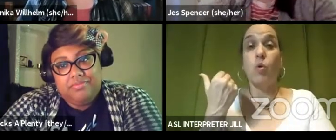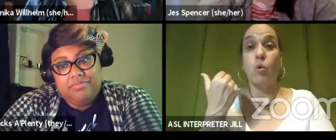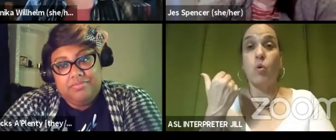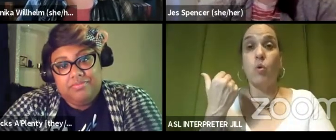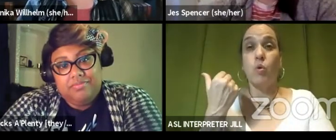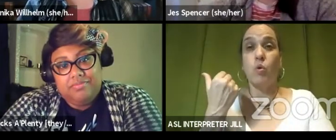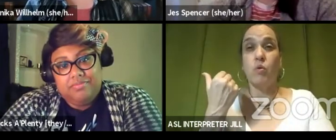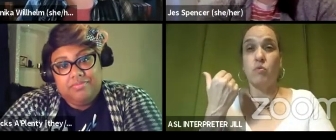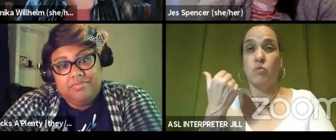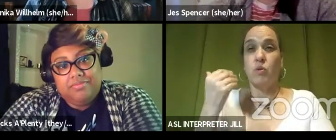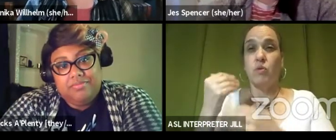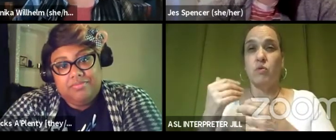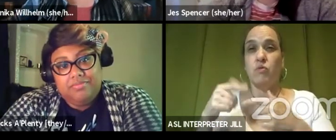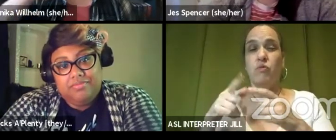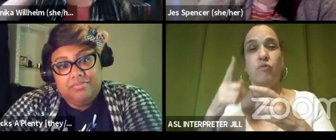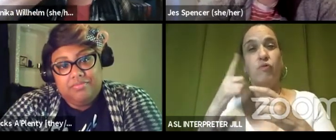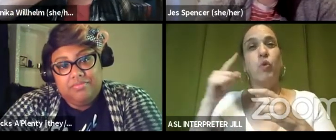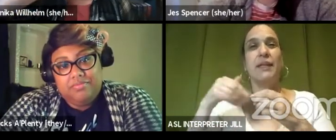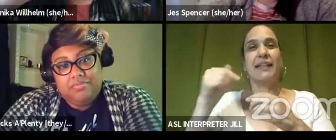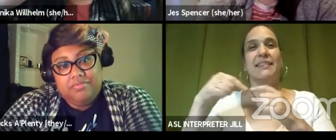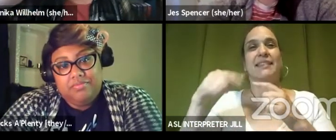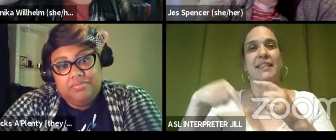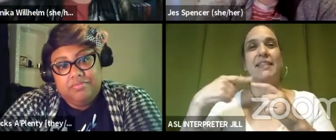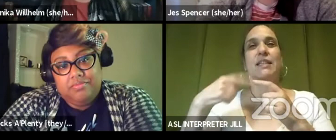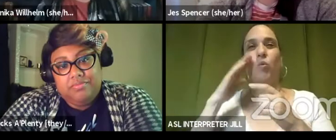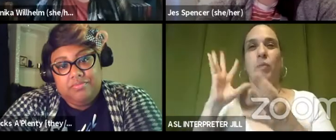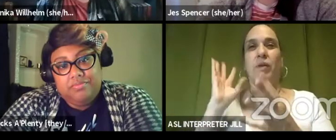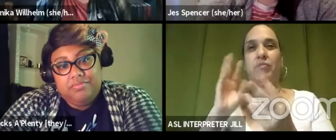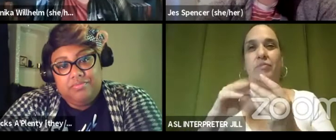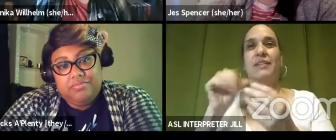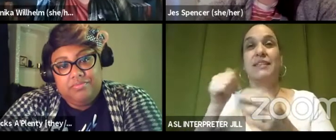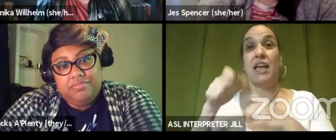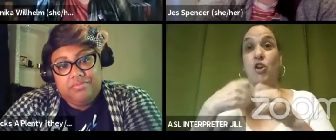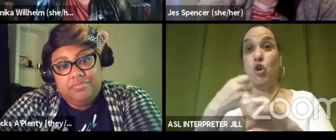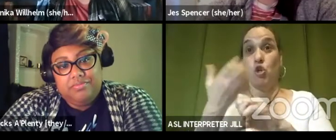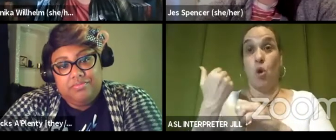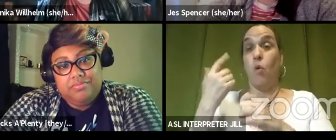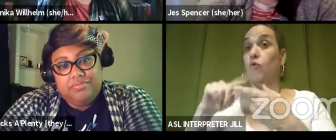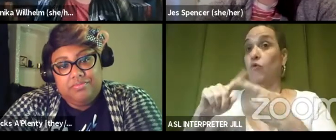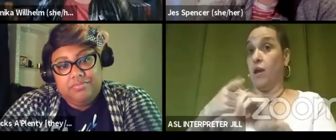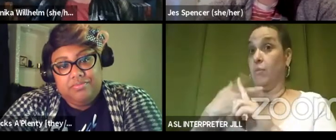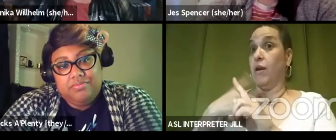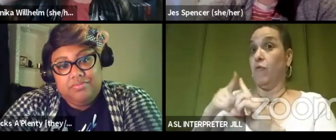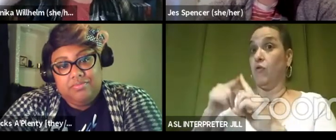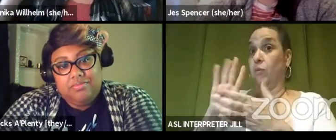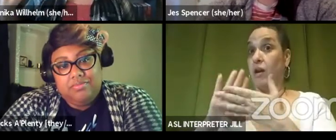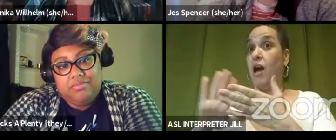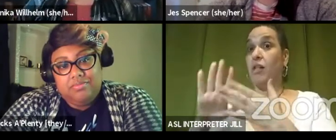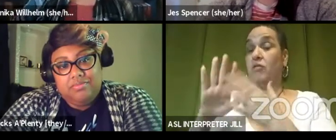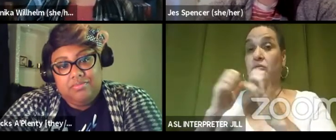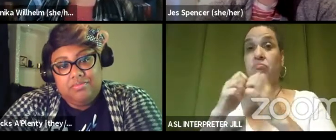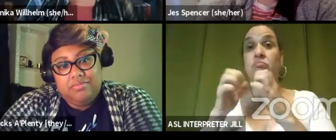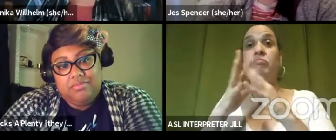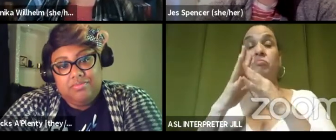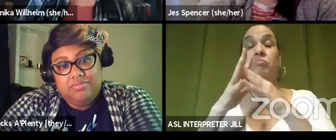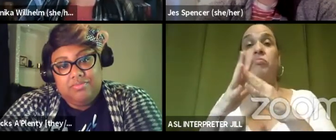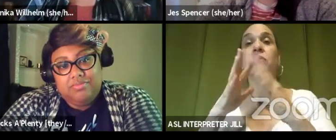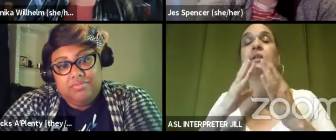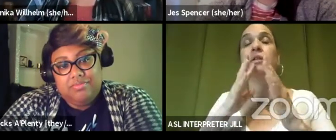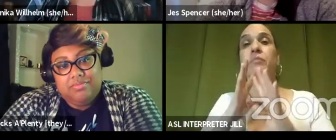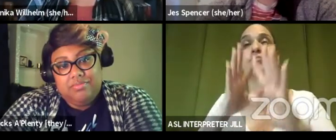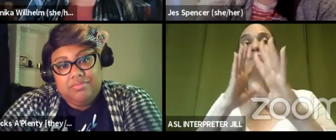next season, a friend of mine in college started this vocal ensemble,